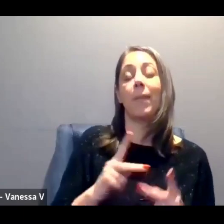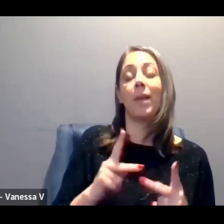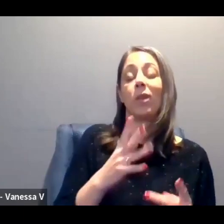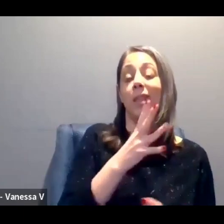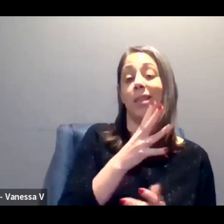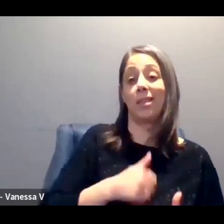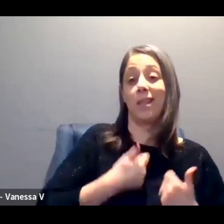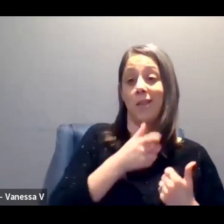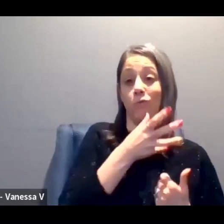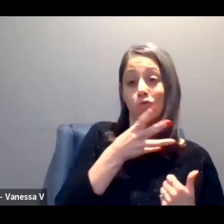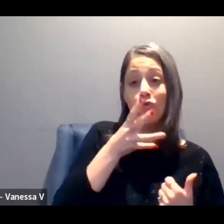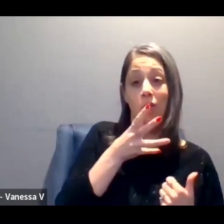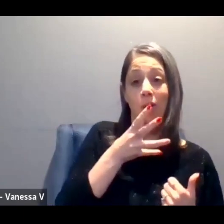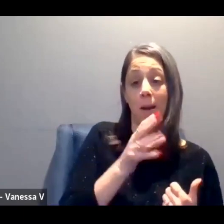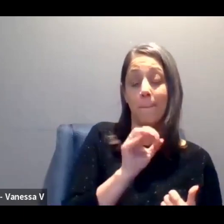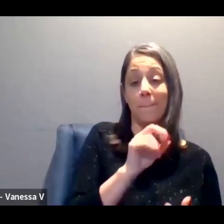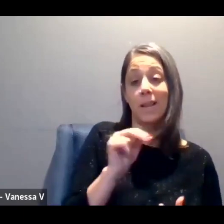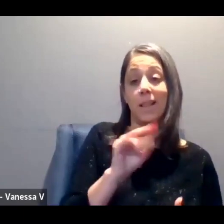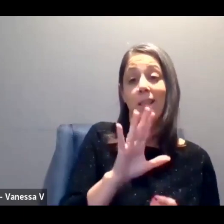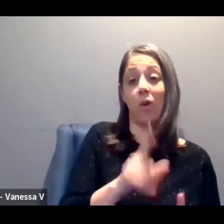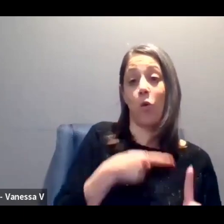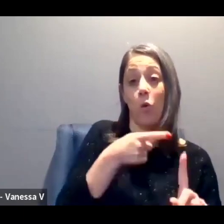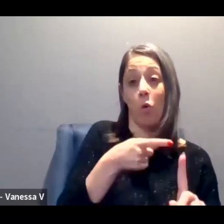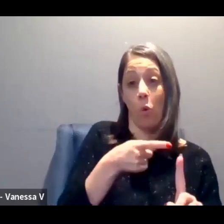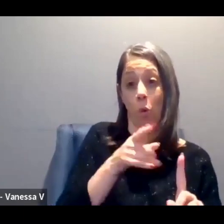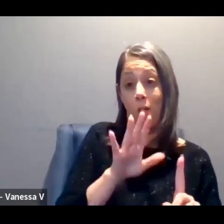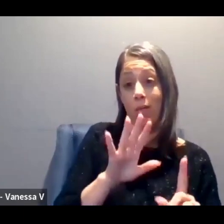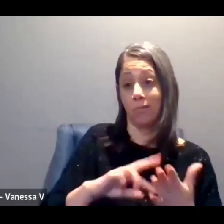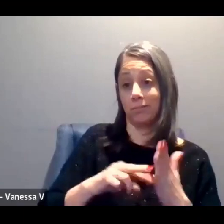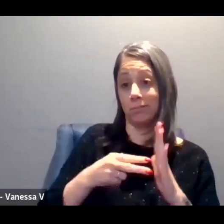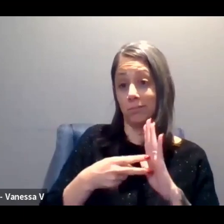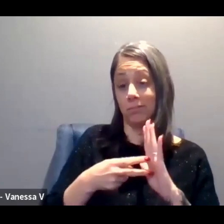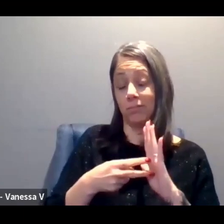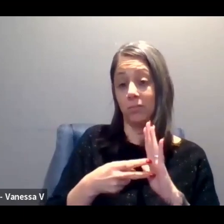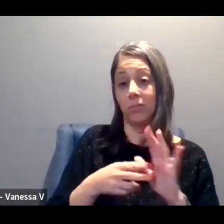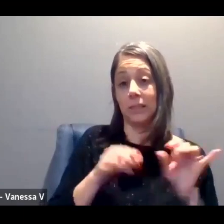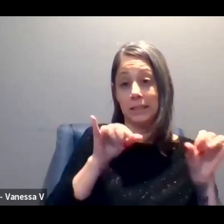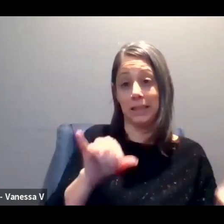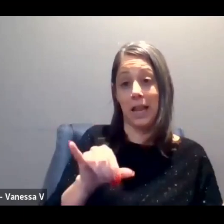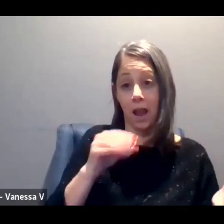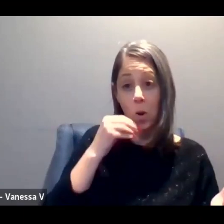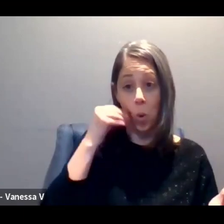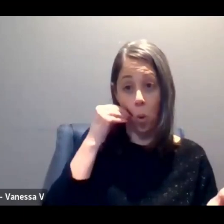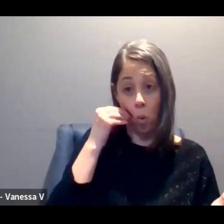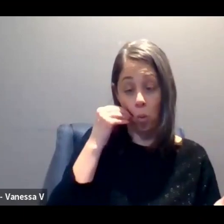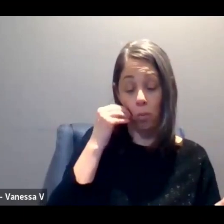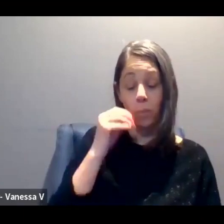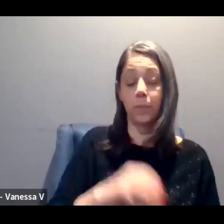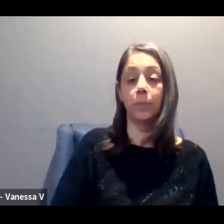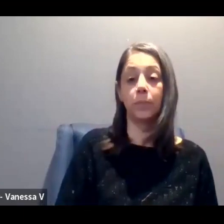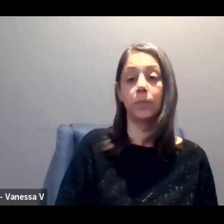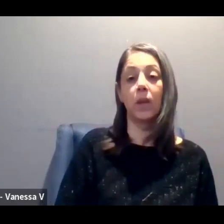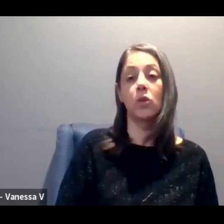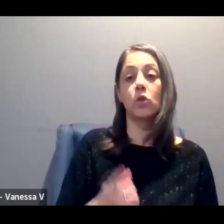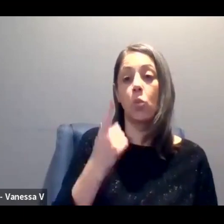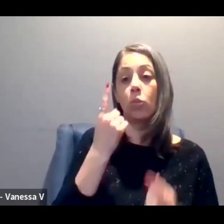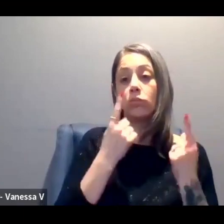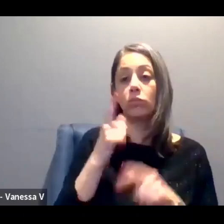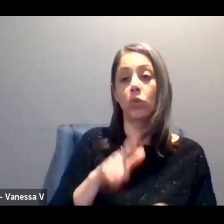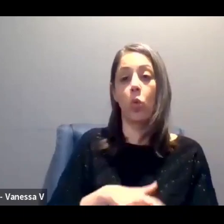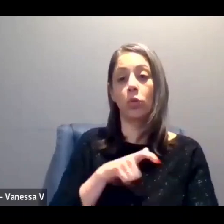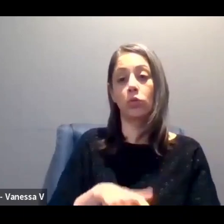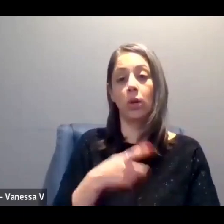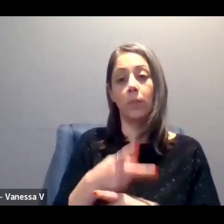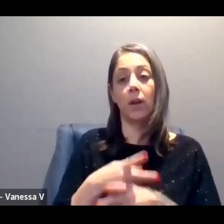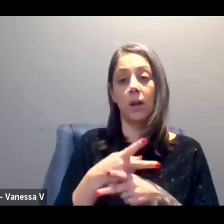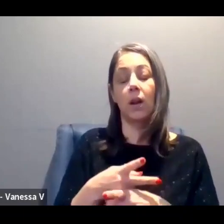who said that their goal and their intent was to stay in their home And so they're wondering about long-term care. And in